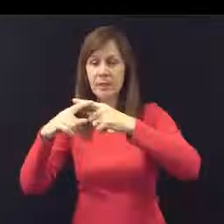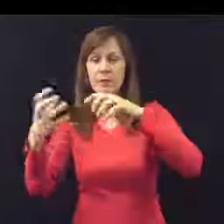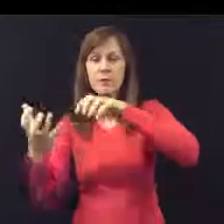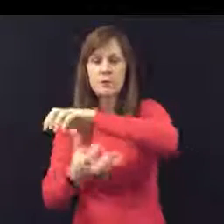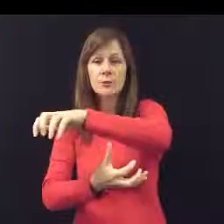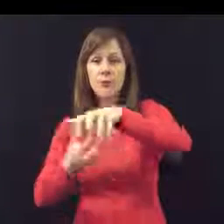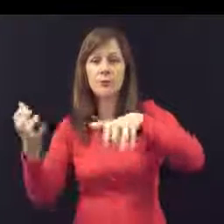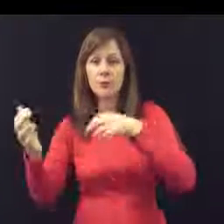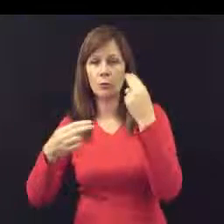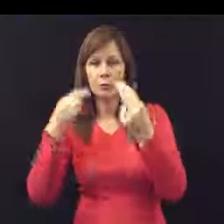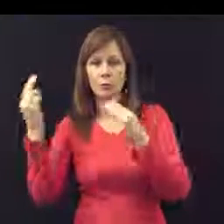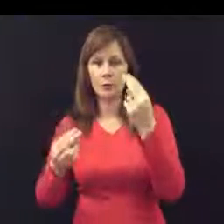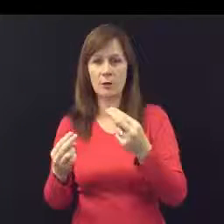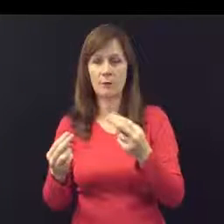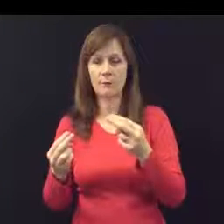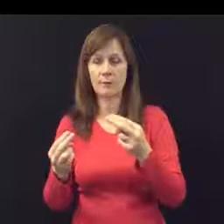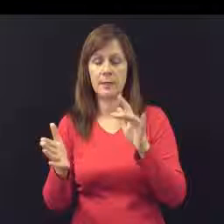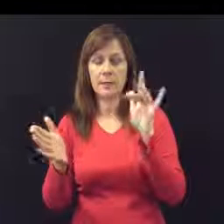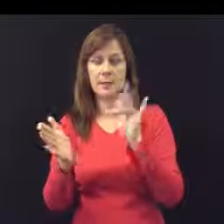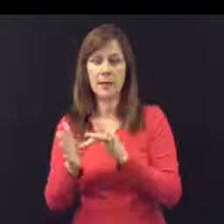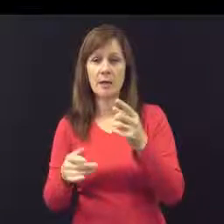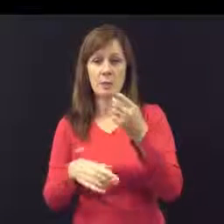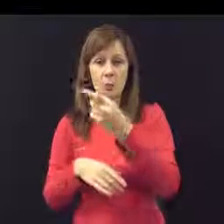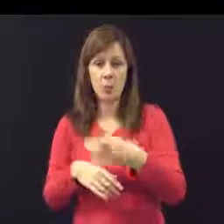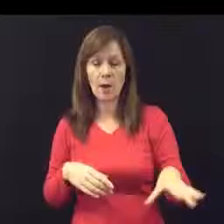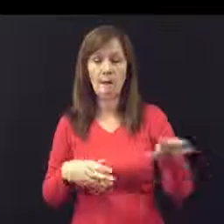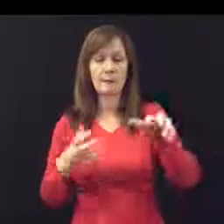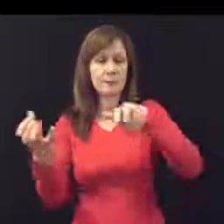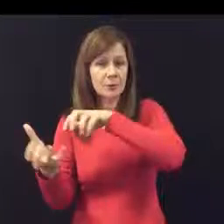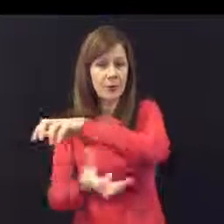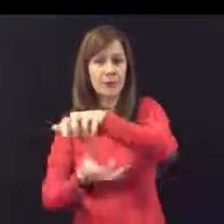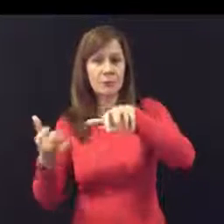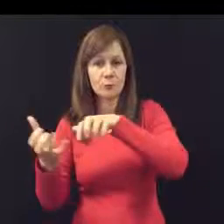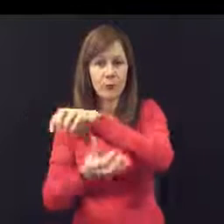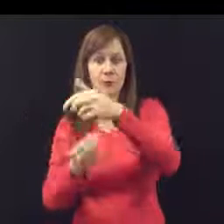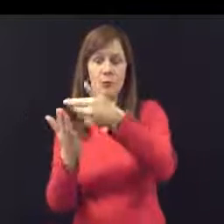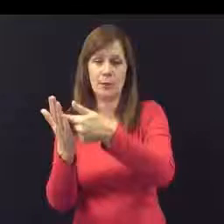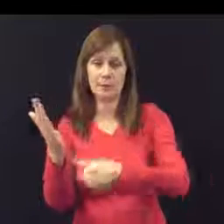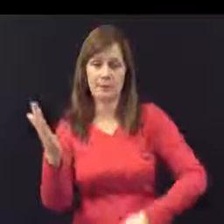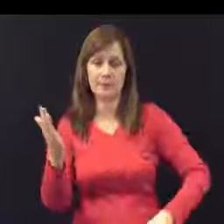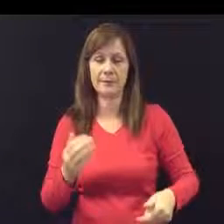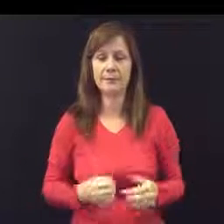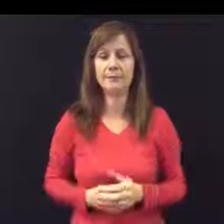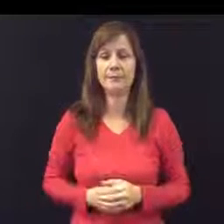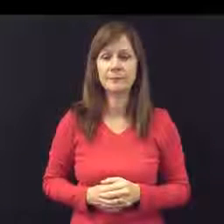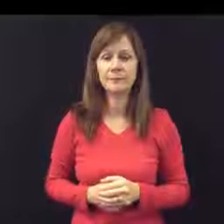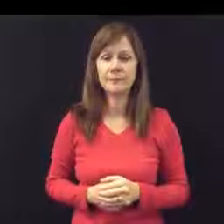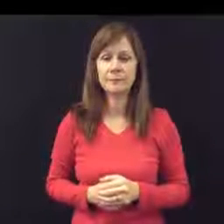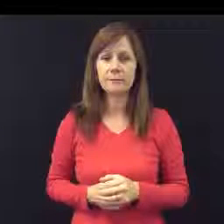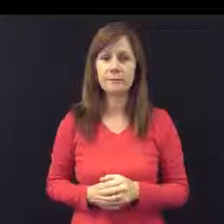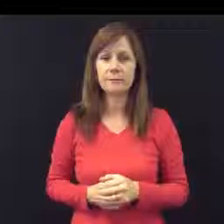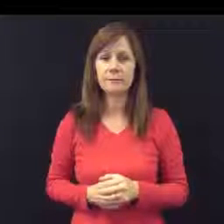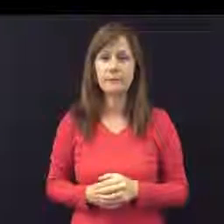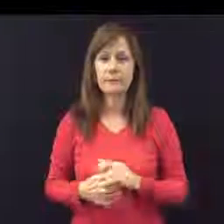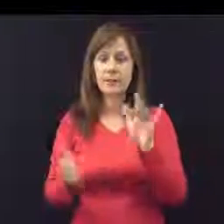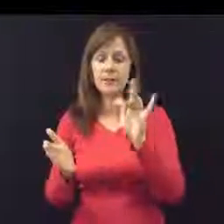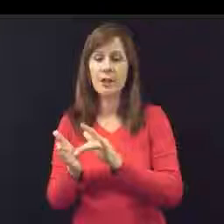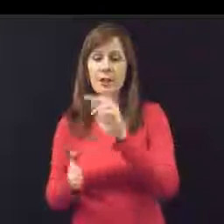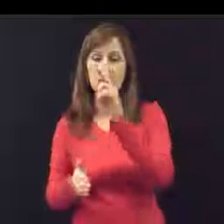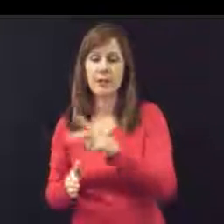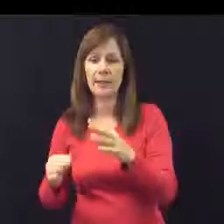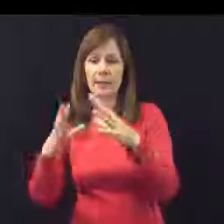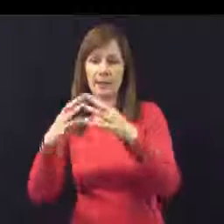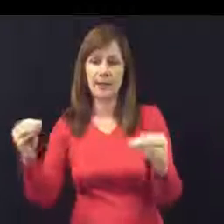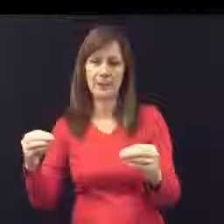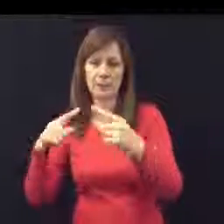to not repeating anything. On the right of the bar is the Shuffle Songs button. Tap the button once to make your songs